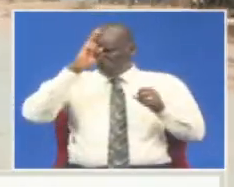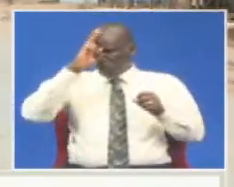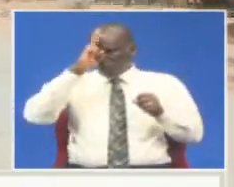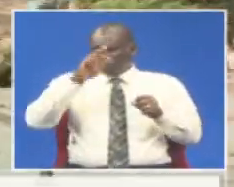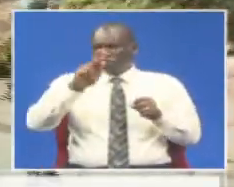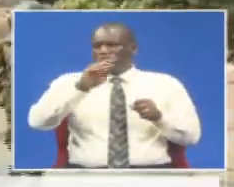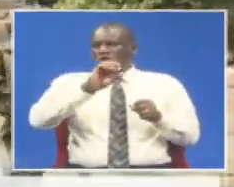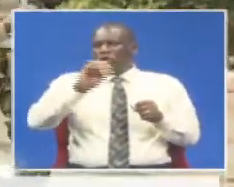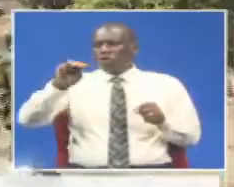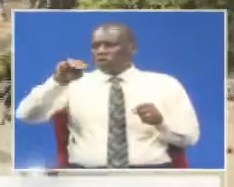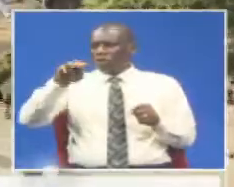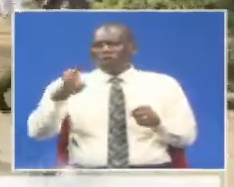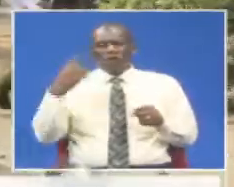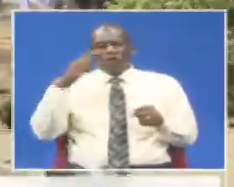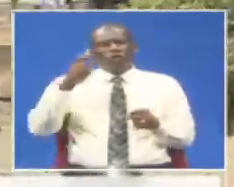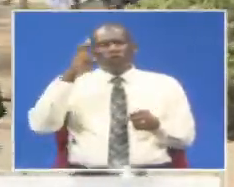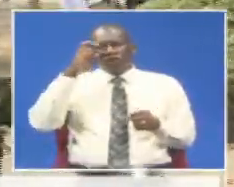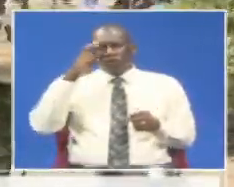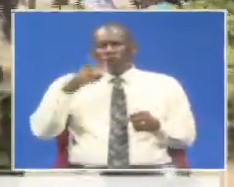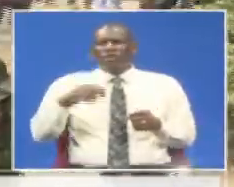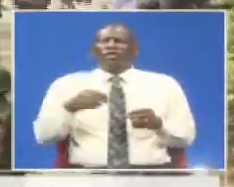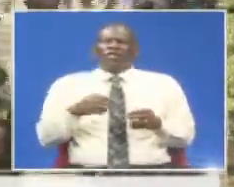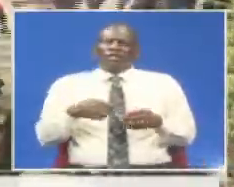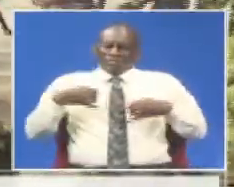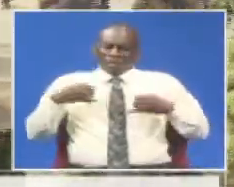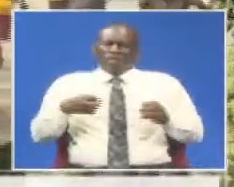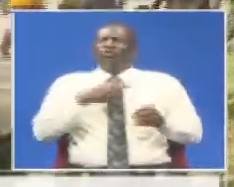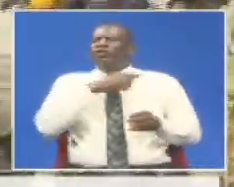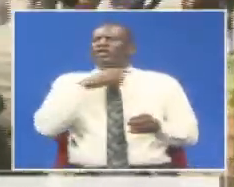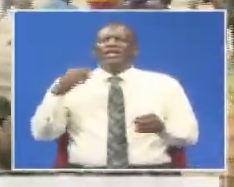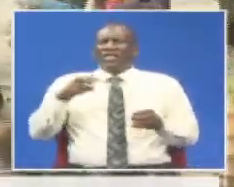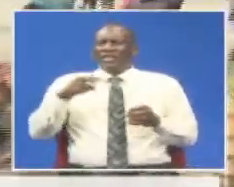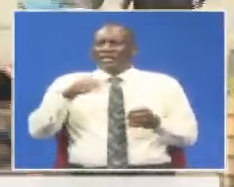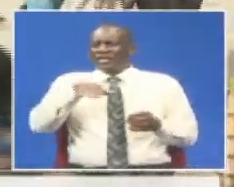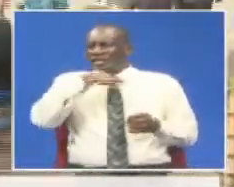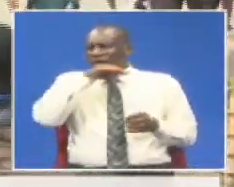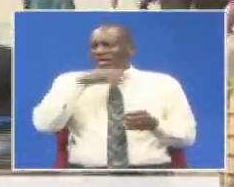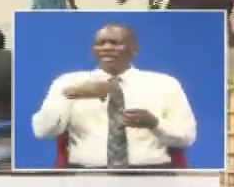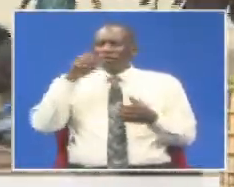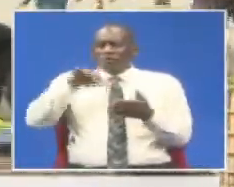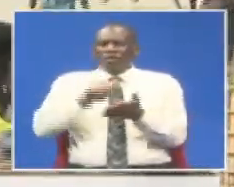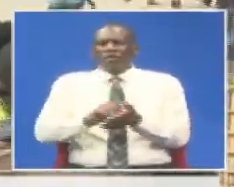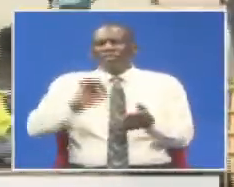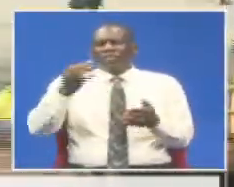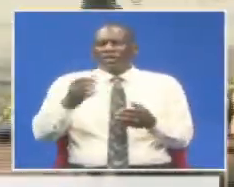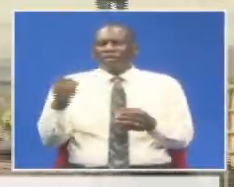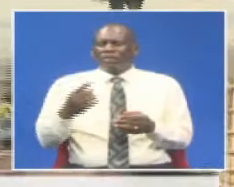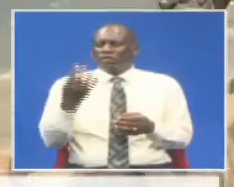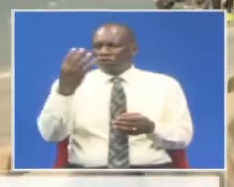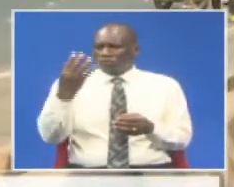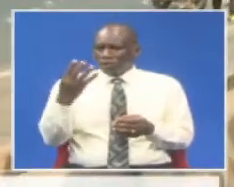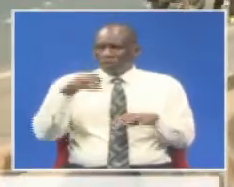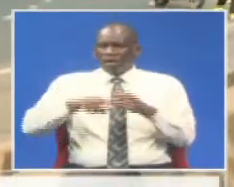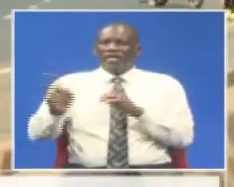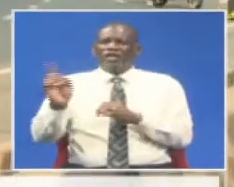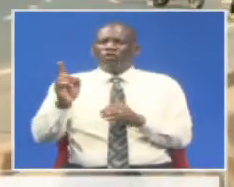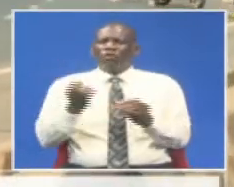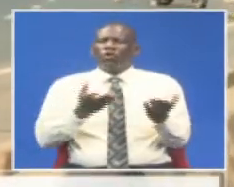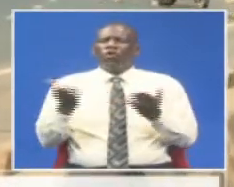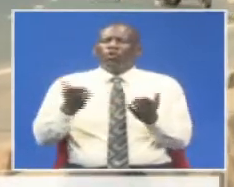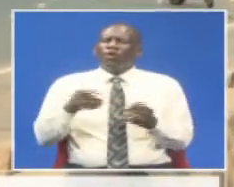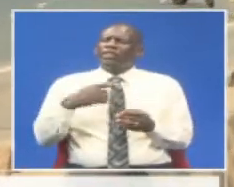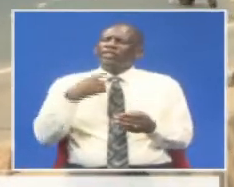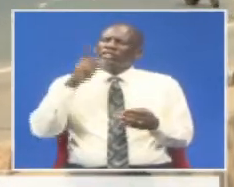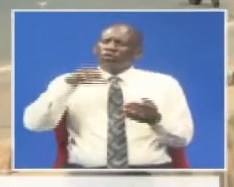Japhet Koome of alleged assassination attempts, citing the 3rd of April 2023's event in Nairobi, where they